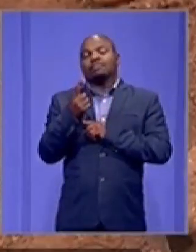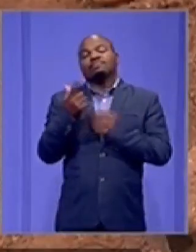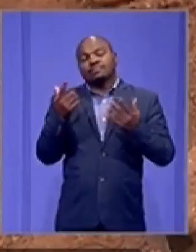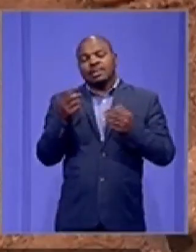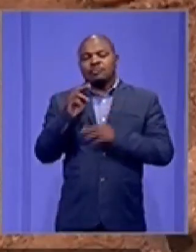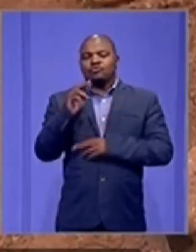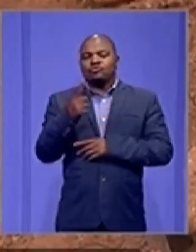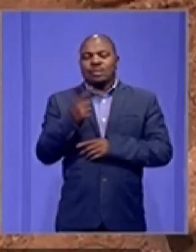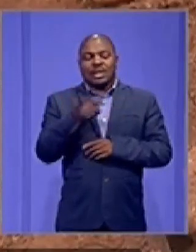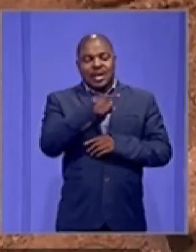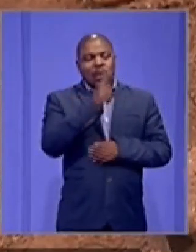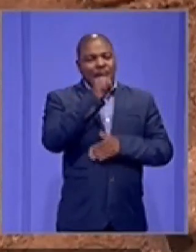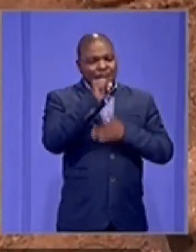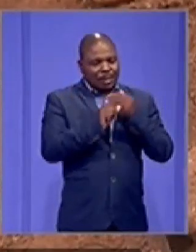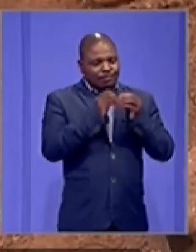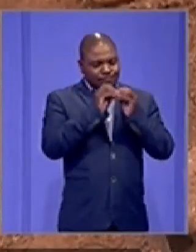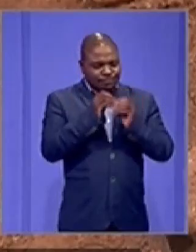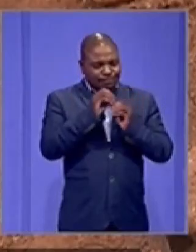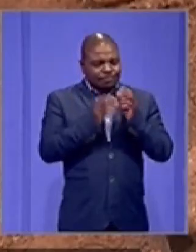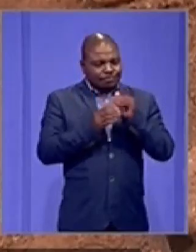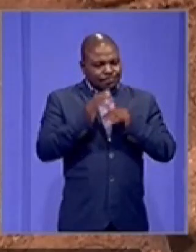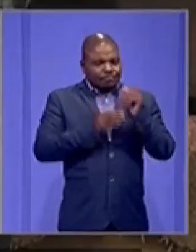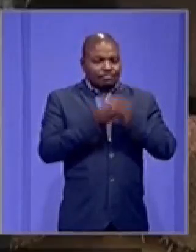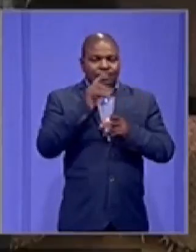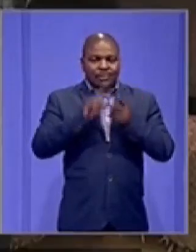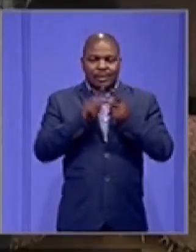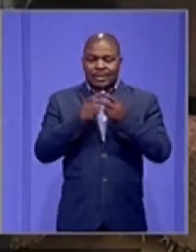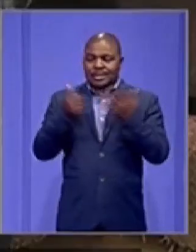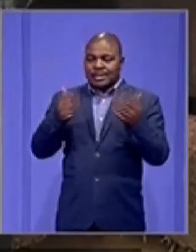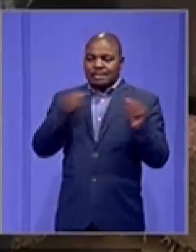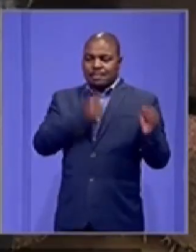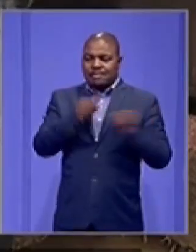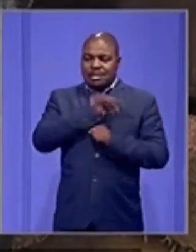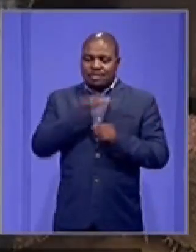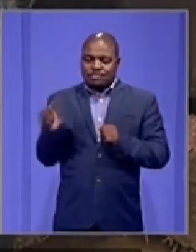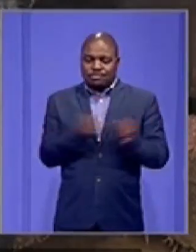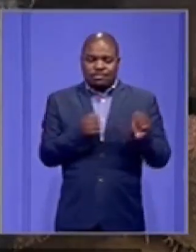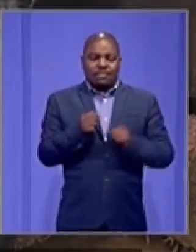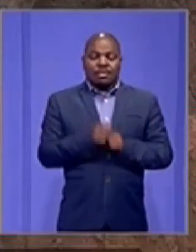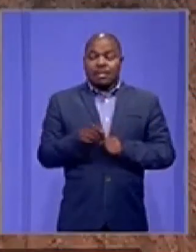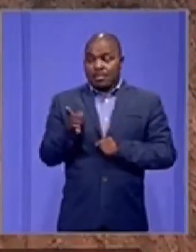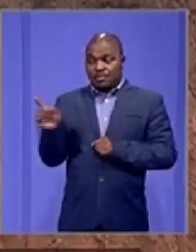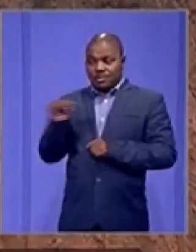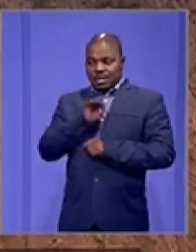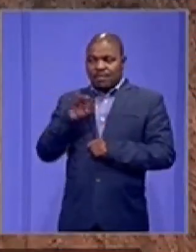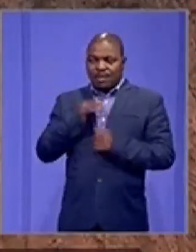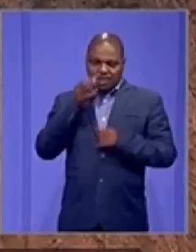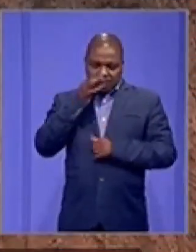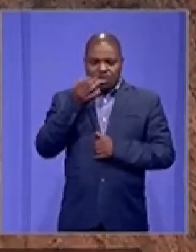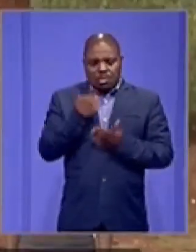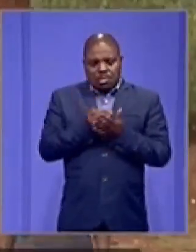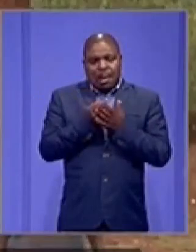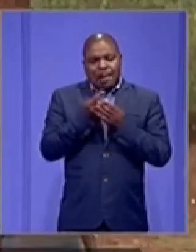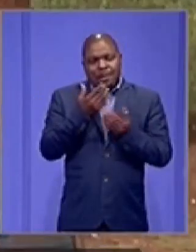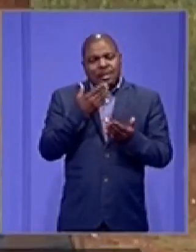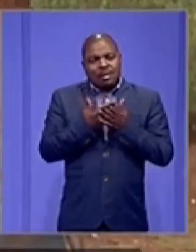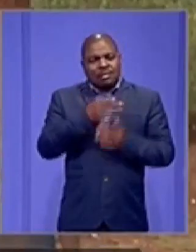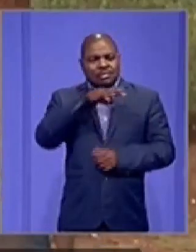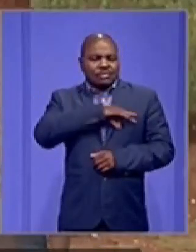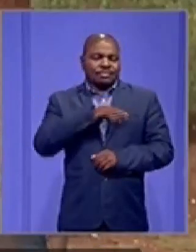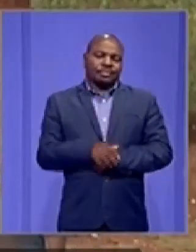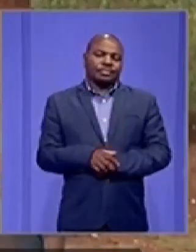bopa ditena tše ebile o kgonne le go thwala bašomi ba tshela ba sa ruri ga bjale bašomi ba re ba kgona go dira letseno. I